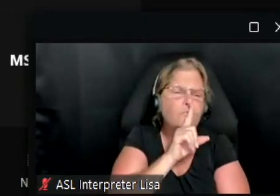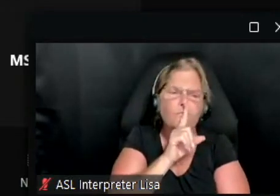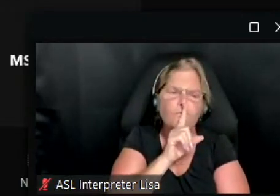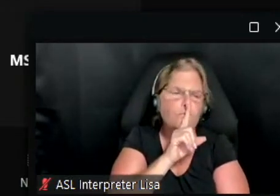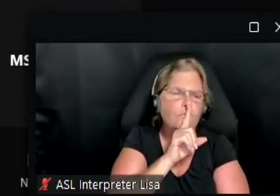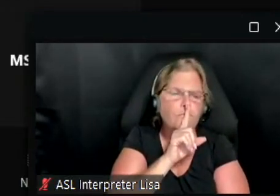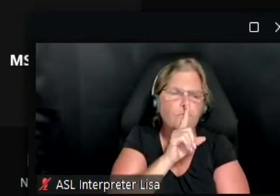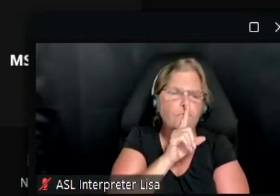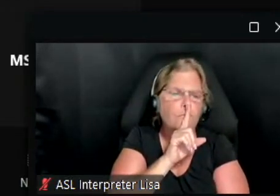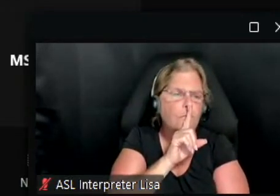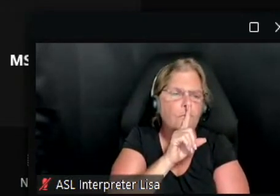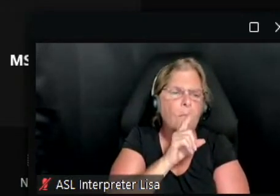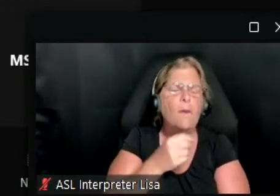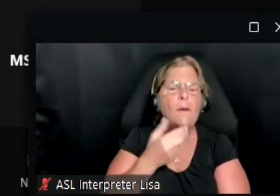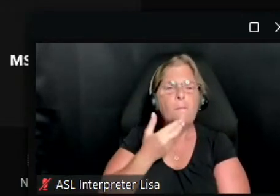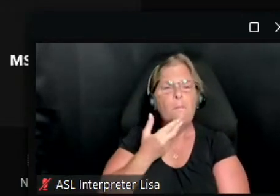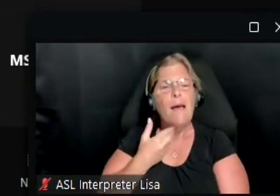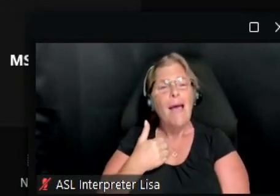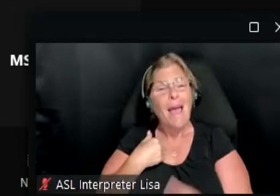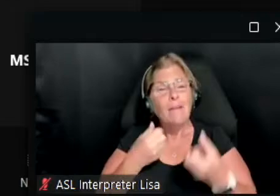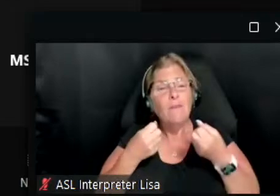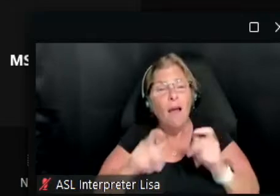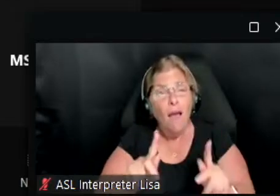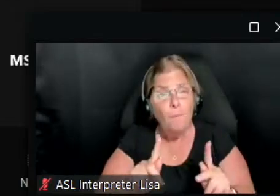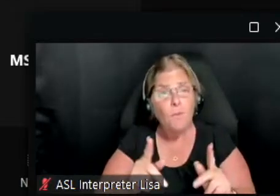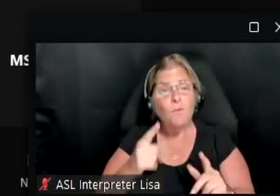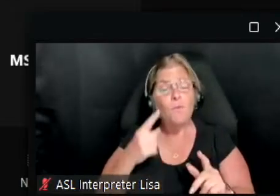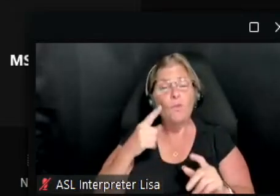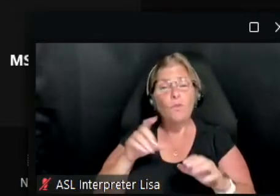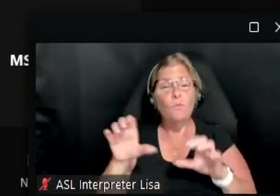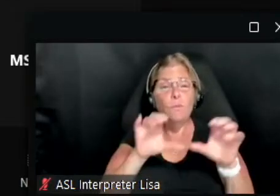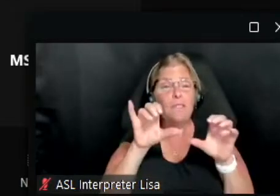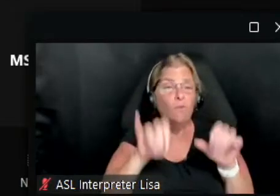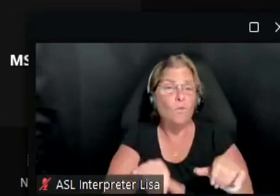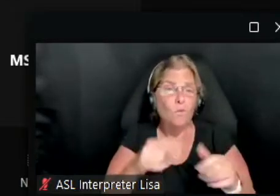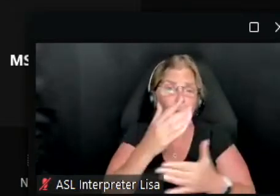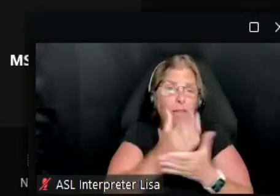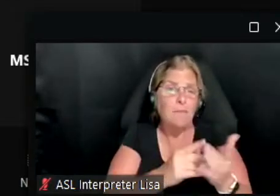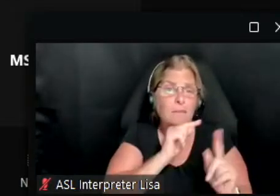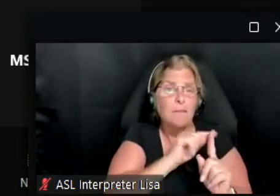opportunities for that to happen in some spaces could be very helpful.